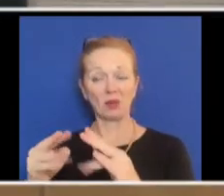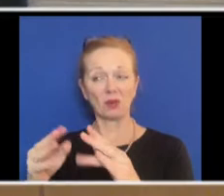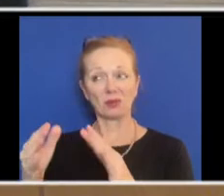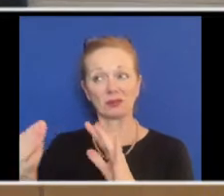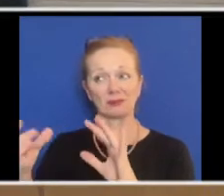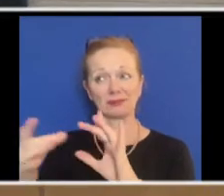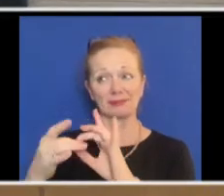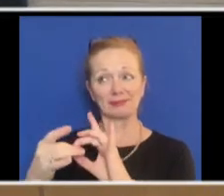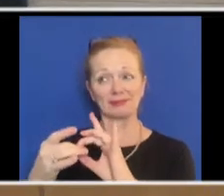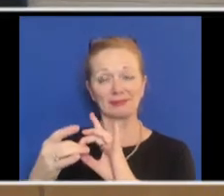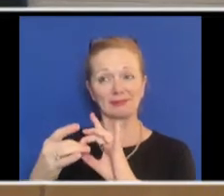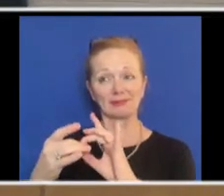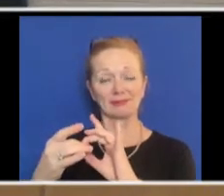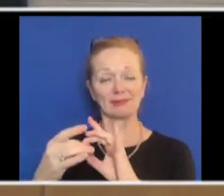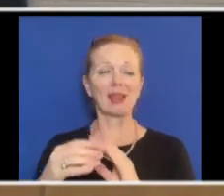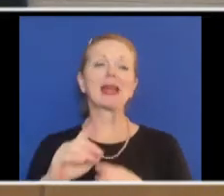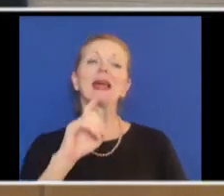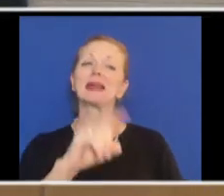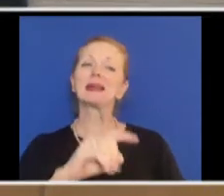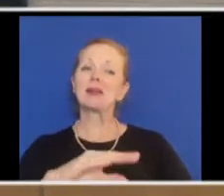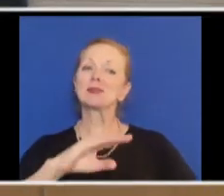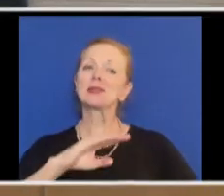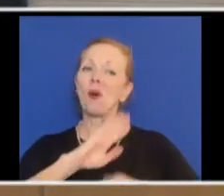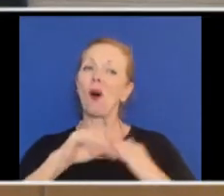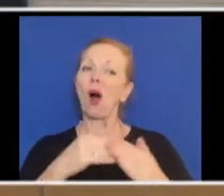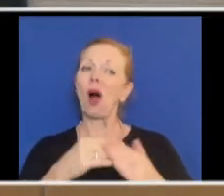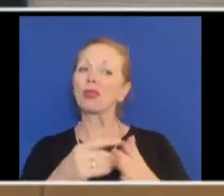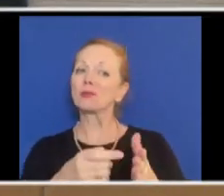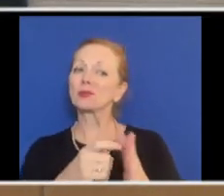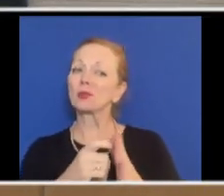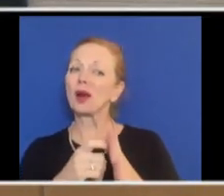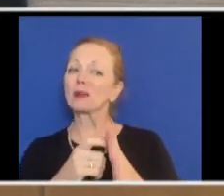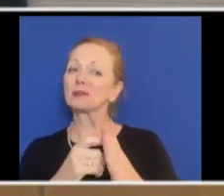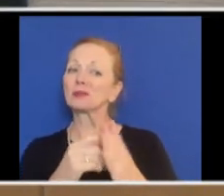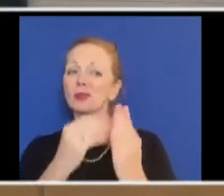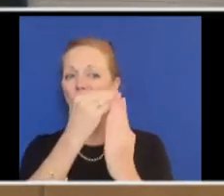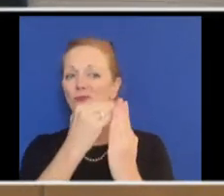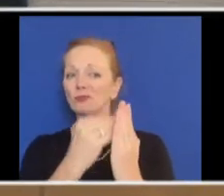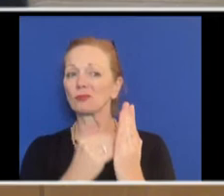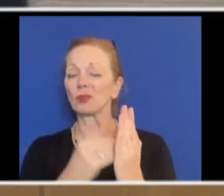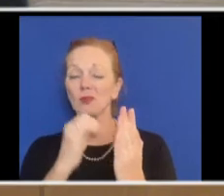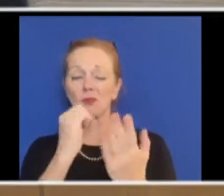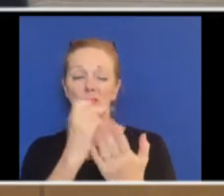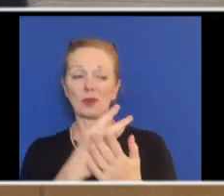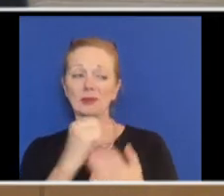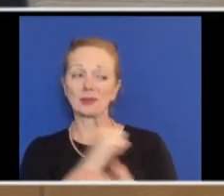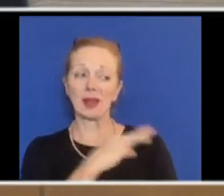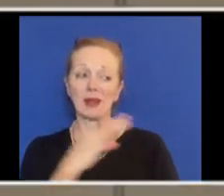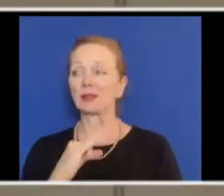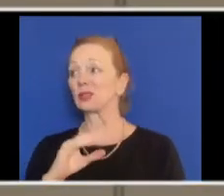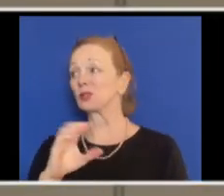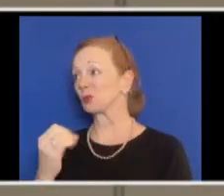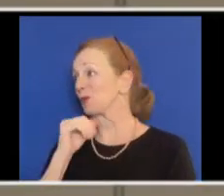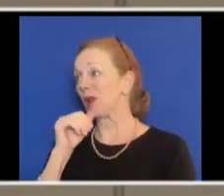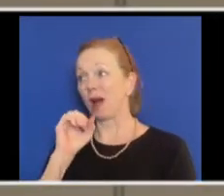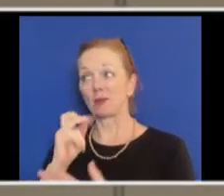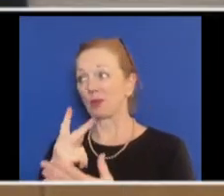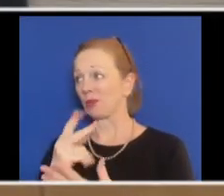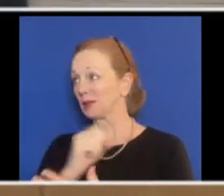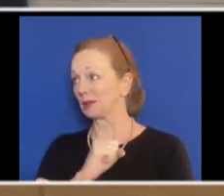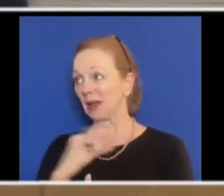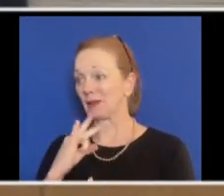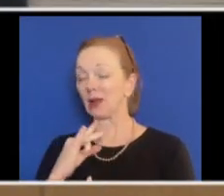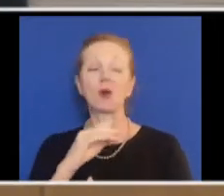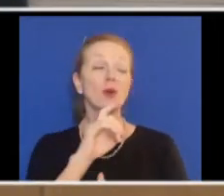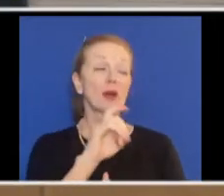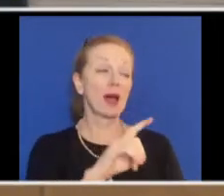it would have to meet all the prescribed conditions to be approved by staff administrative yeah so this wouldn't be approved by staff if they're it